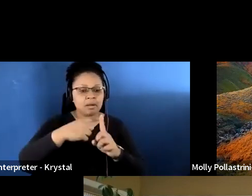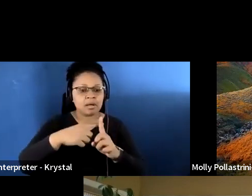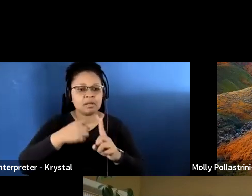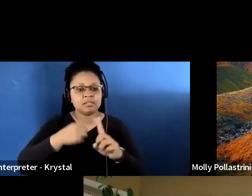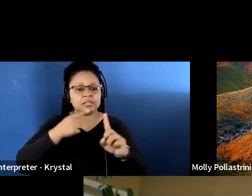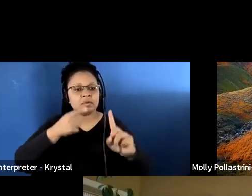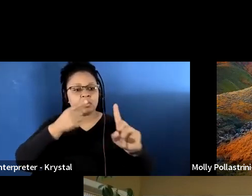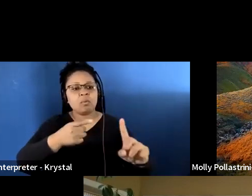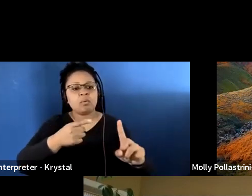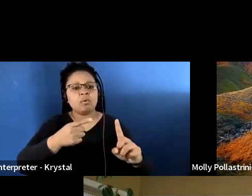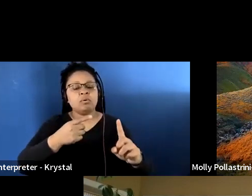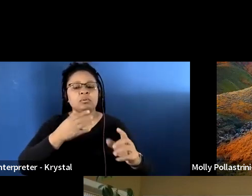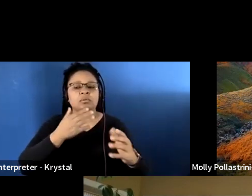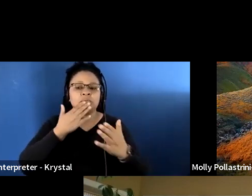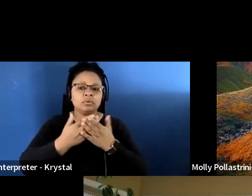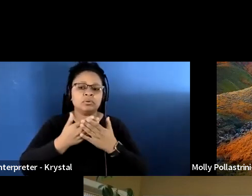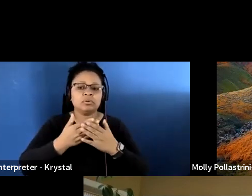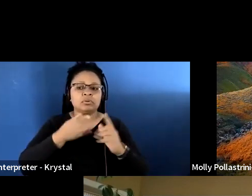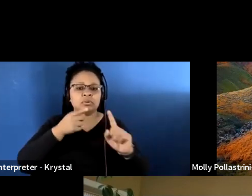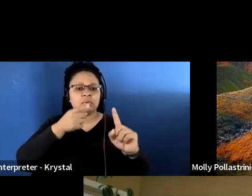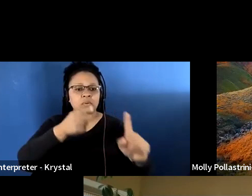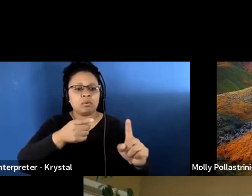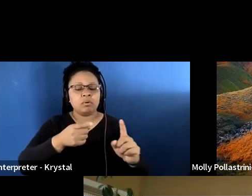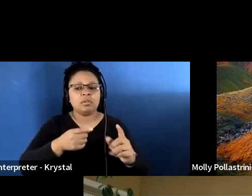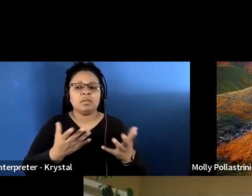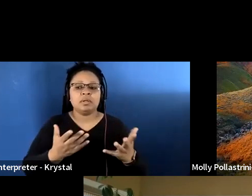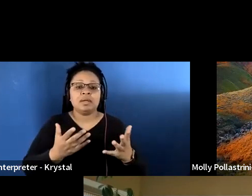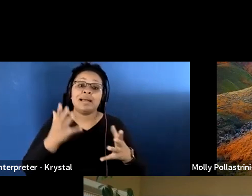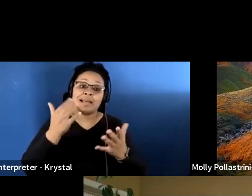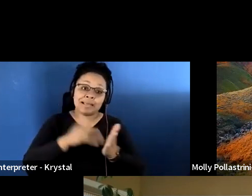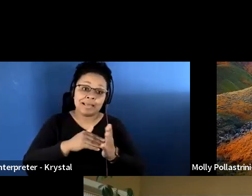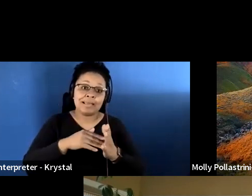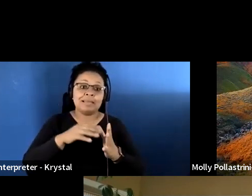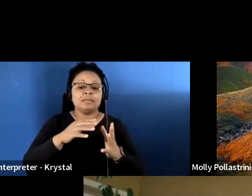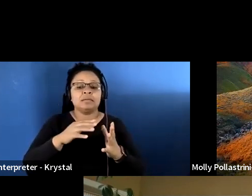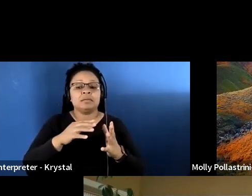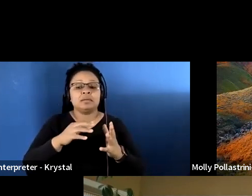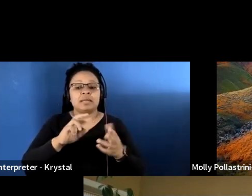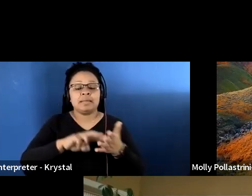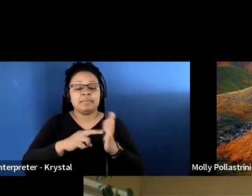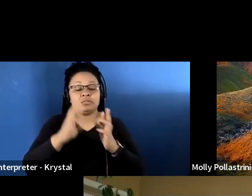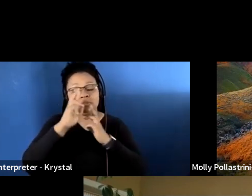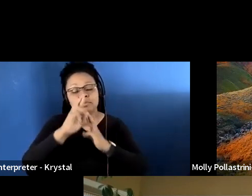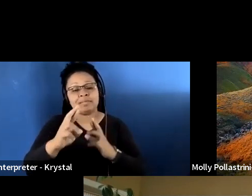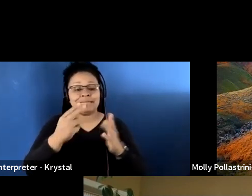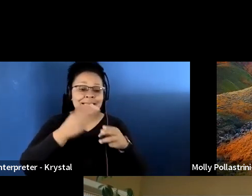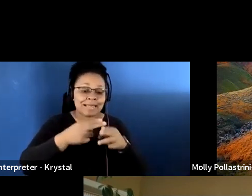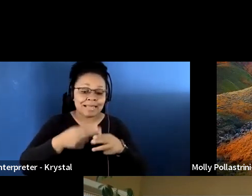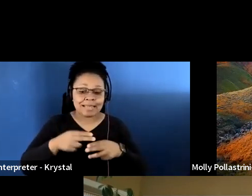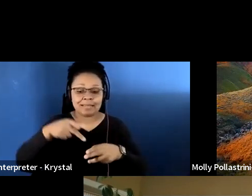with good intention. This includes the respecting names, pronouns, and other